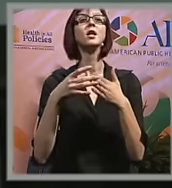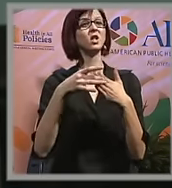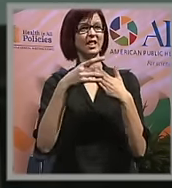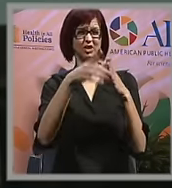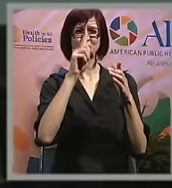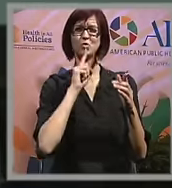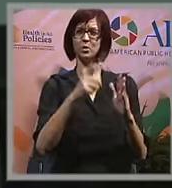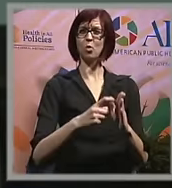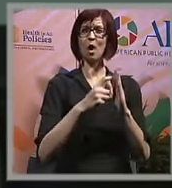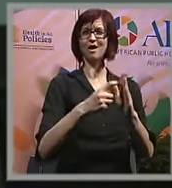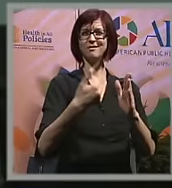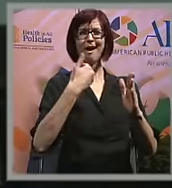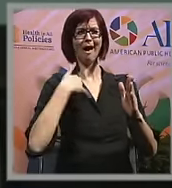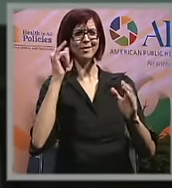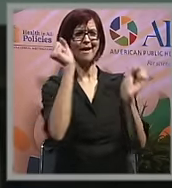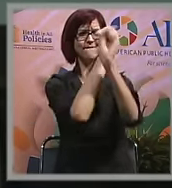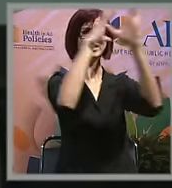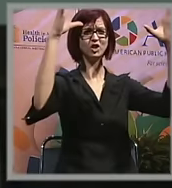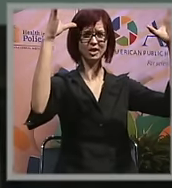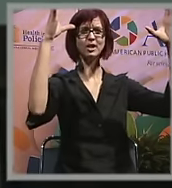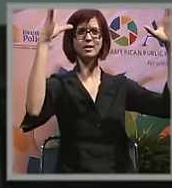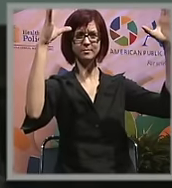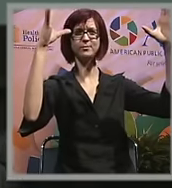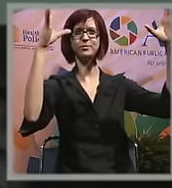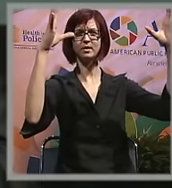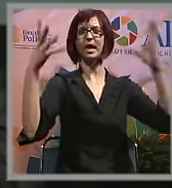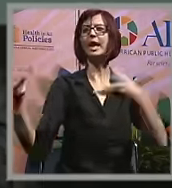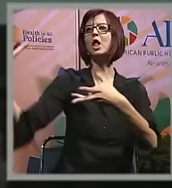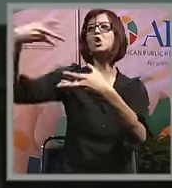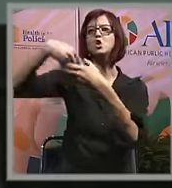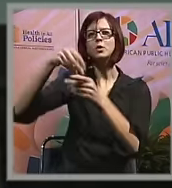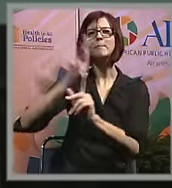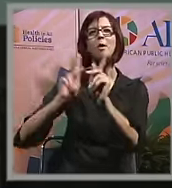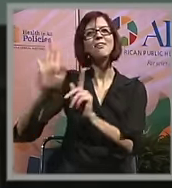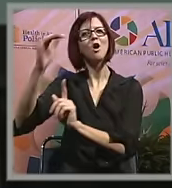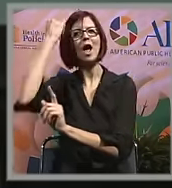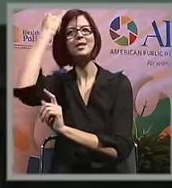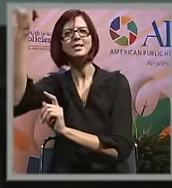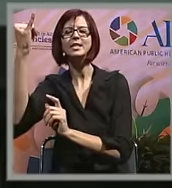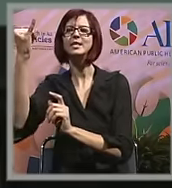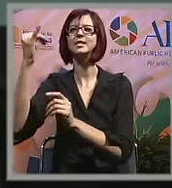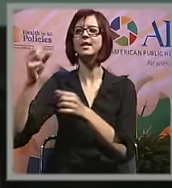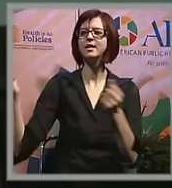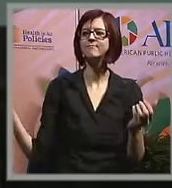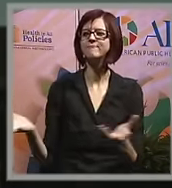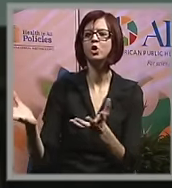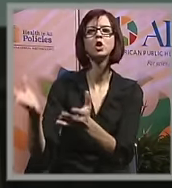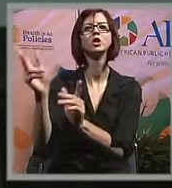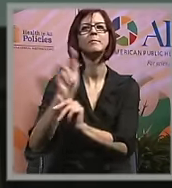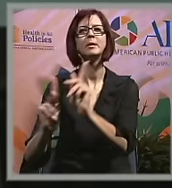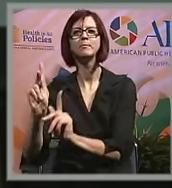vision that includes people's ideas and then getting folks to work toward that vision.